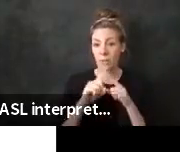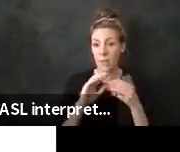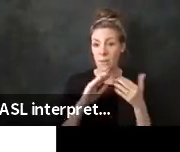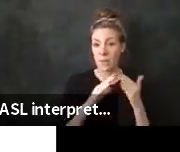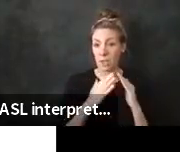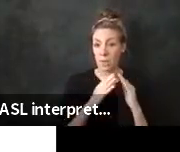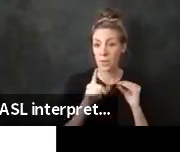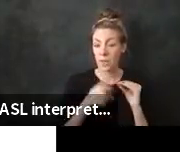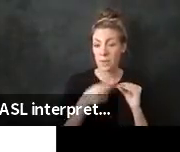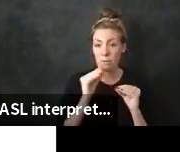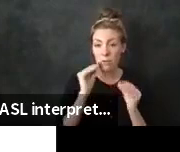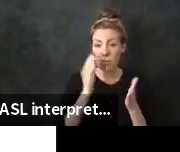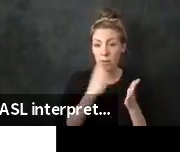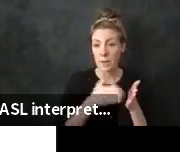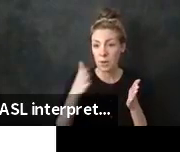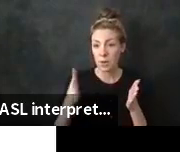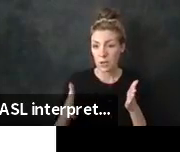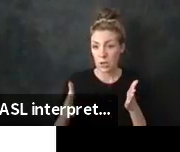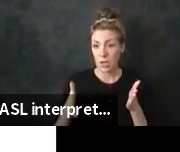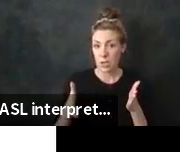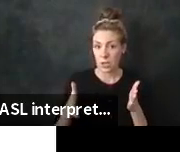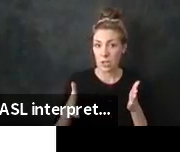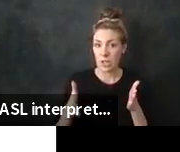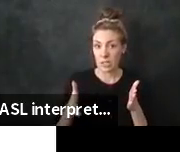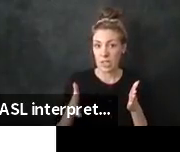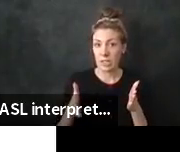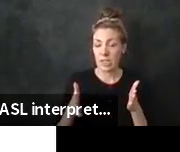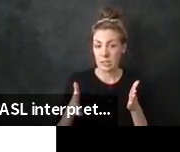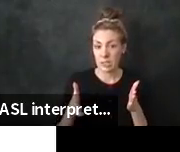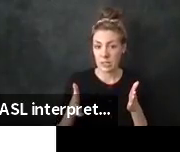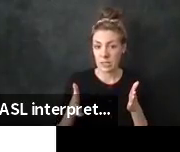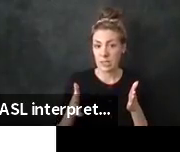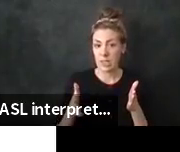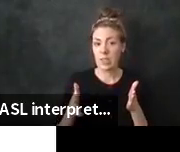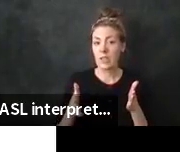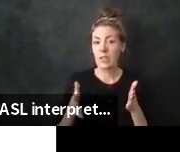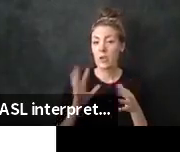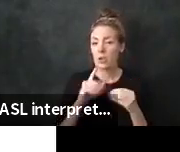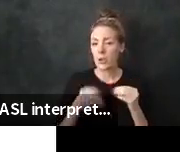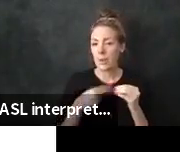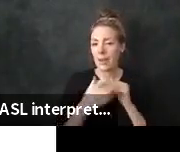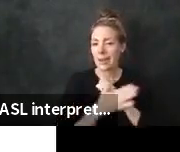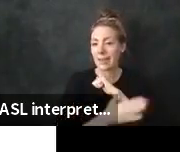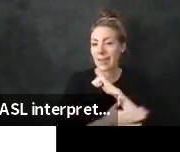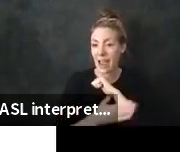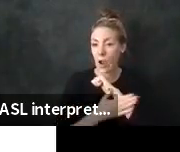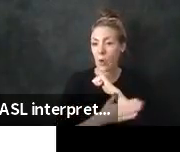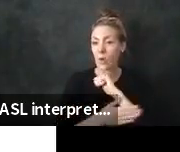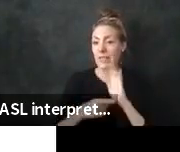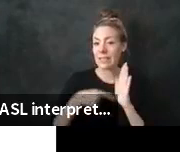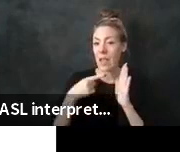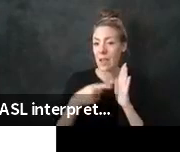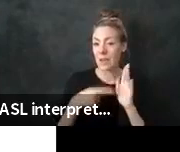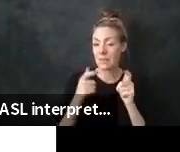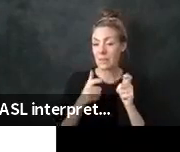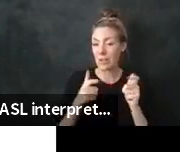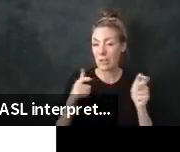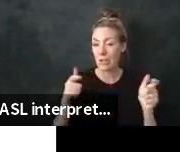What is your neighborhood? What are the geographic boundaries? We're talking a county. Sometimes these are larger